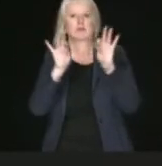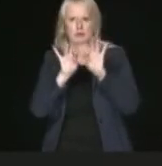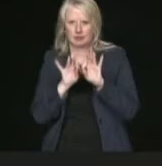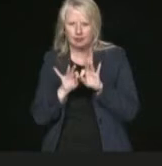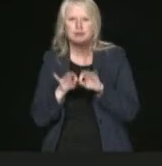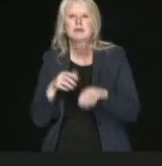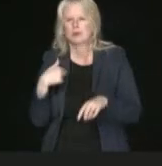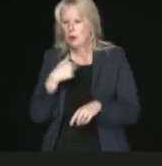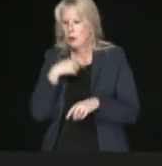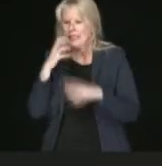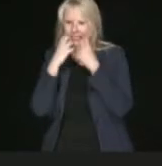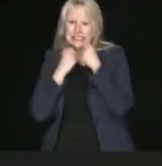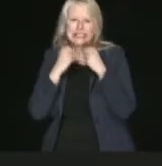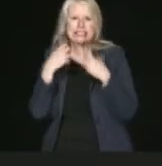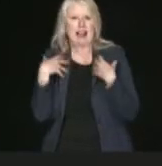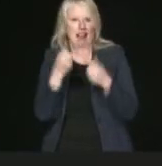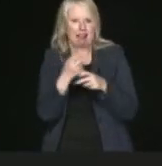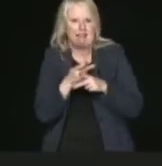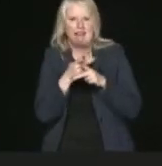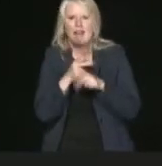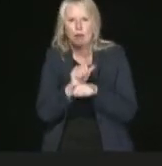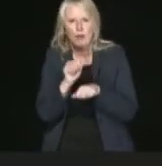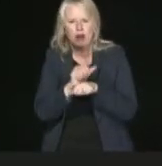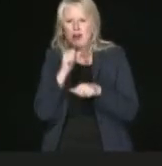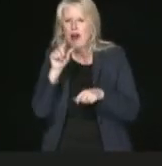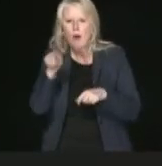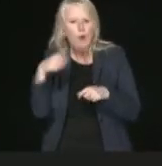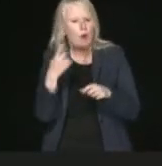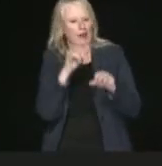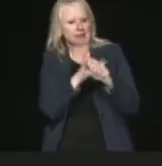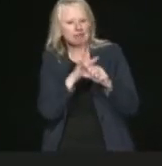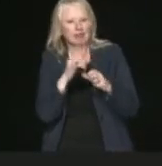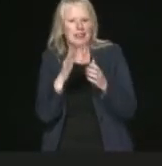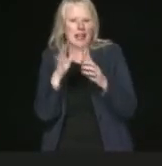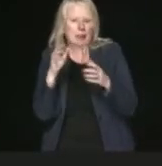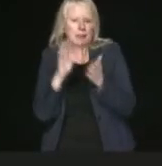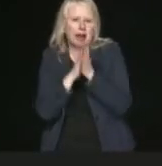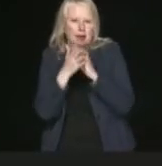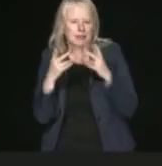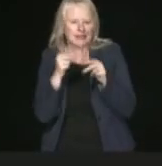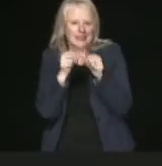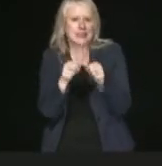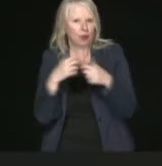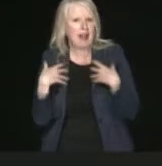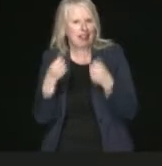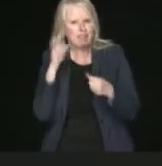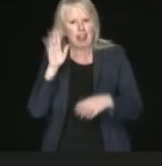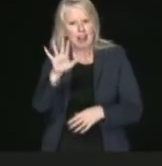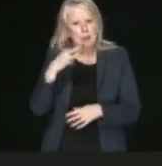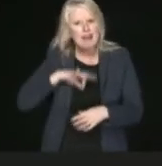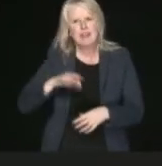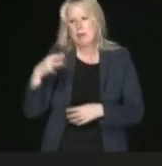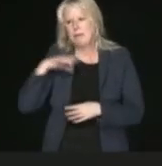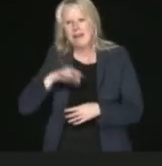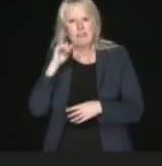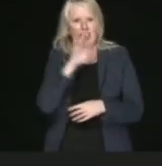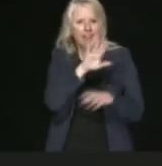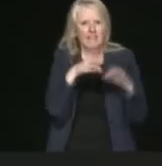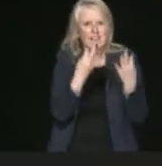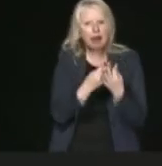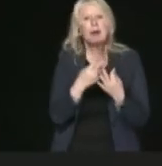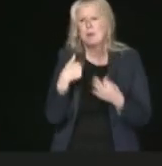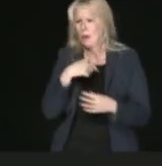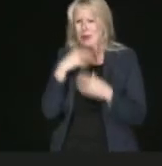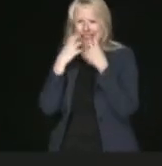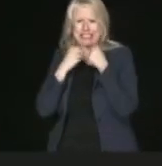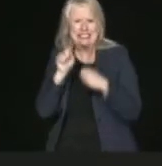need our healthcare workers not just to stay healthy for their own benefits or the benefits of their families, but we need